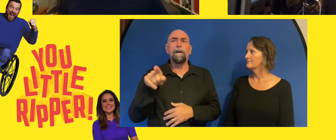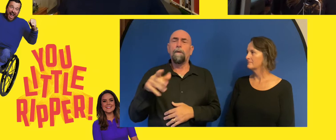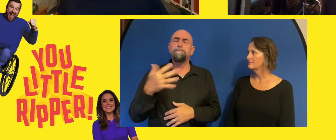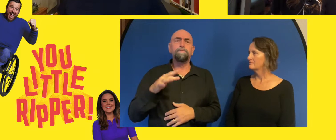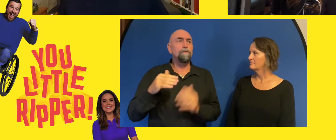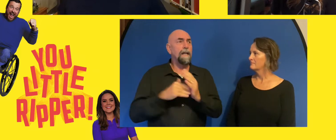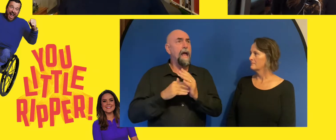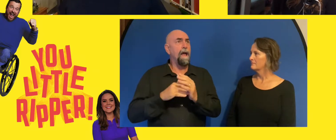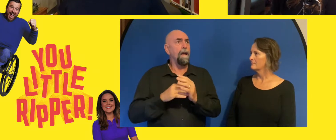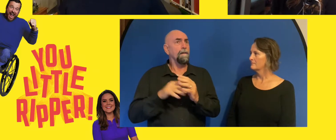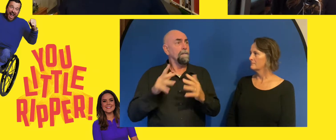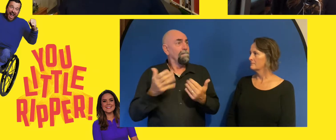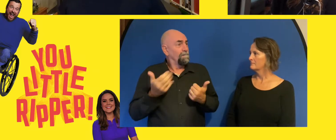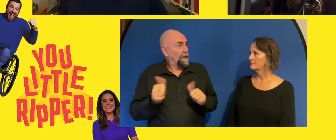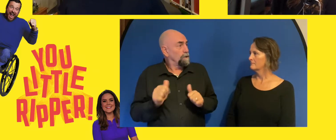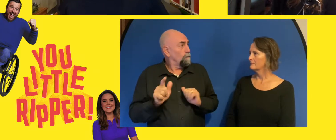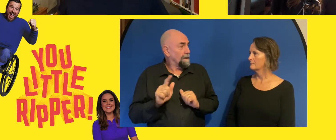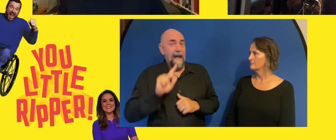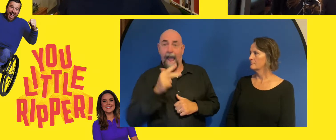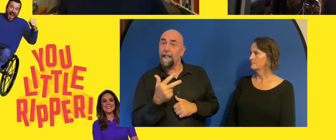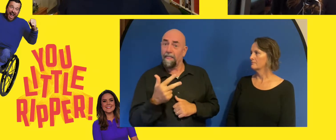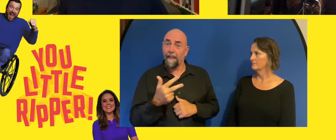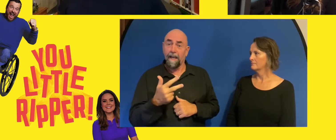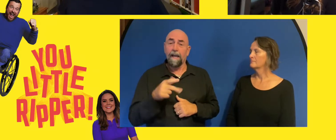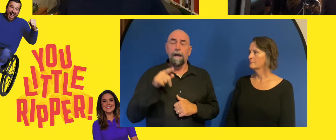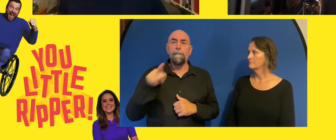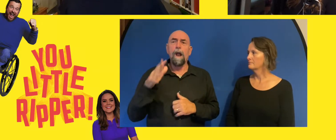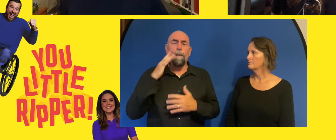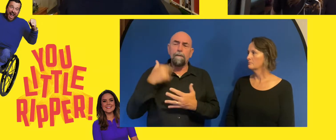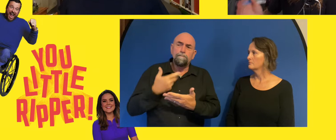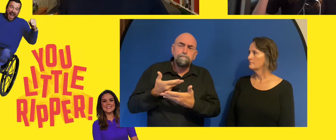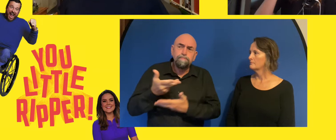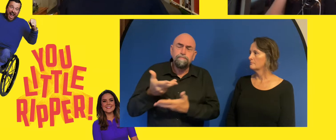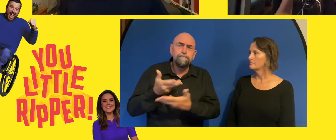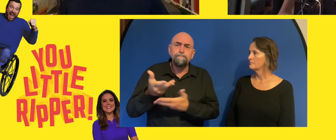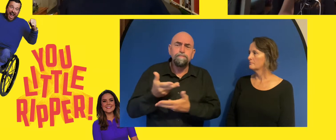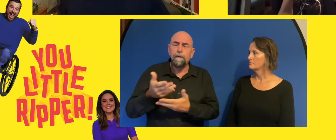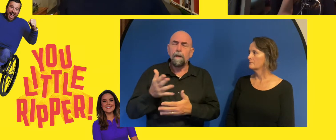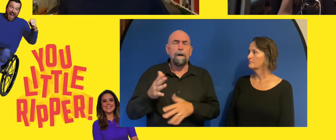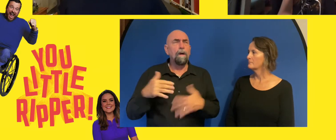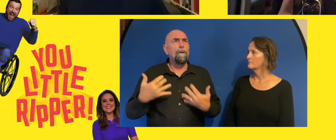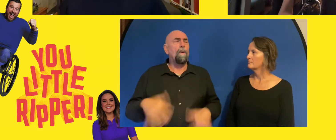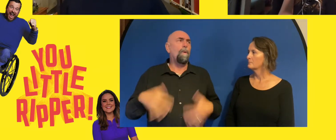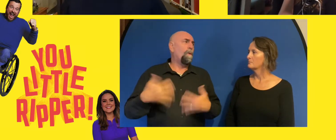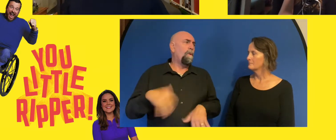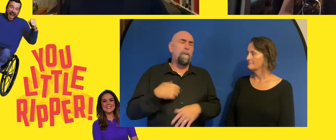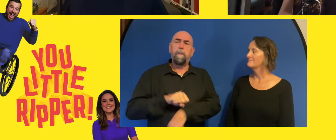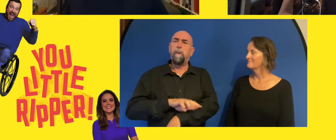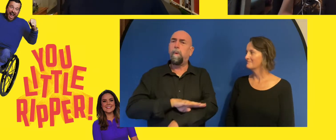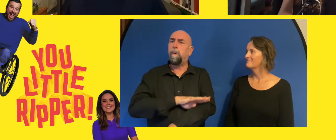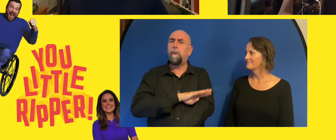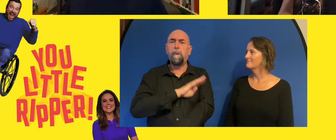overall today, but his conversation after he competed was just phenomenal.